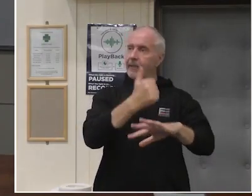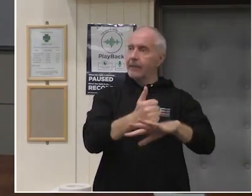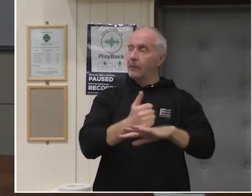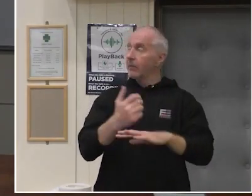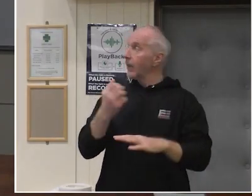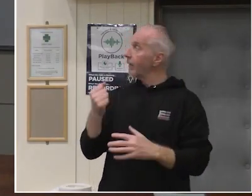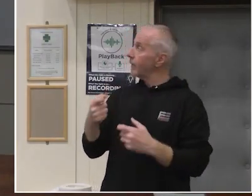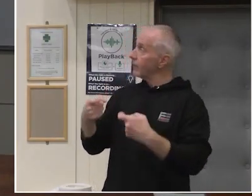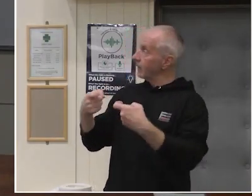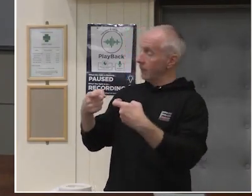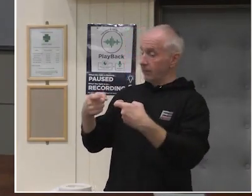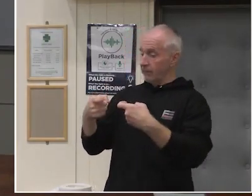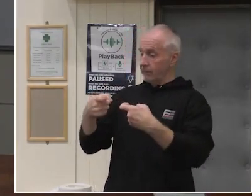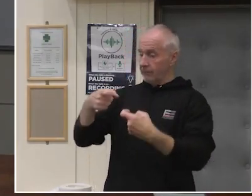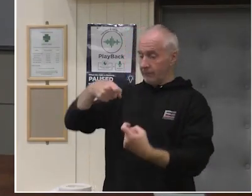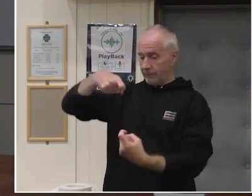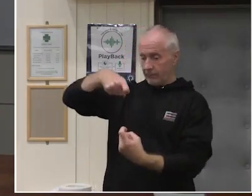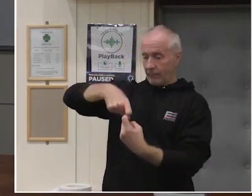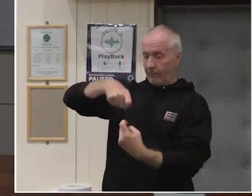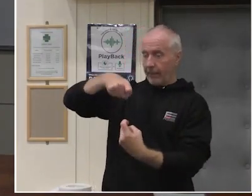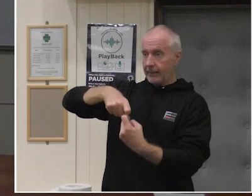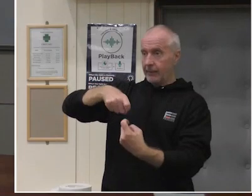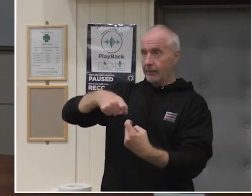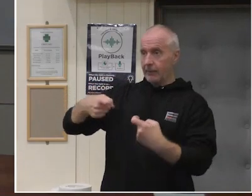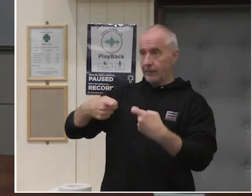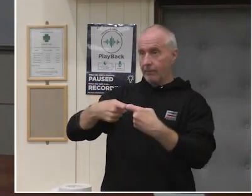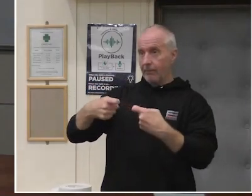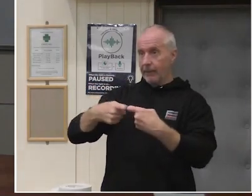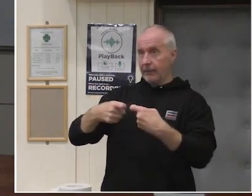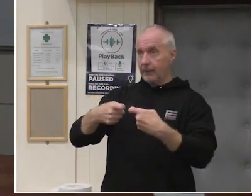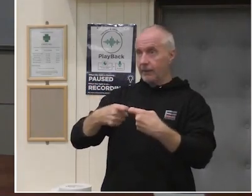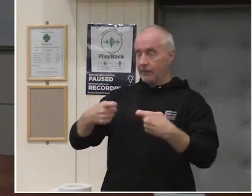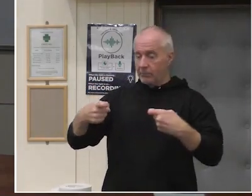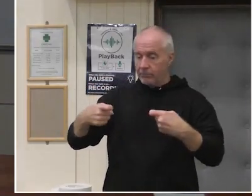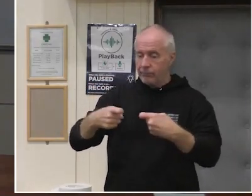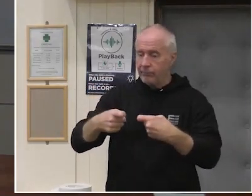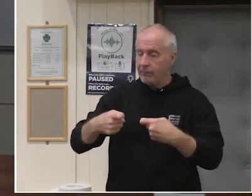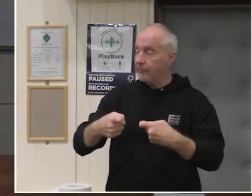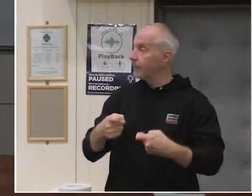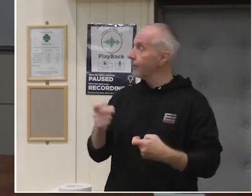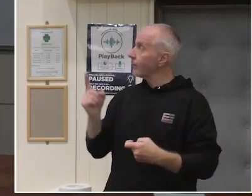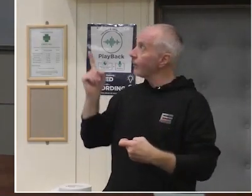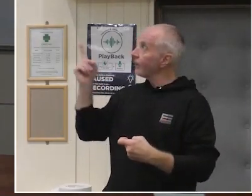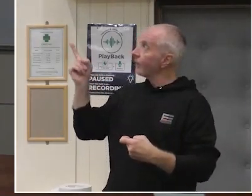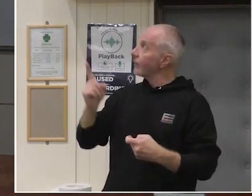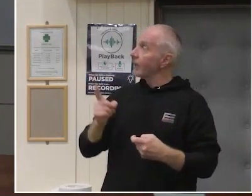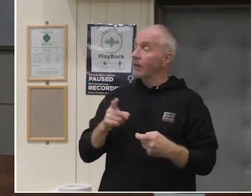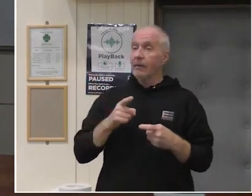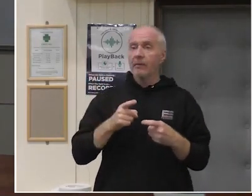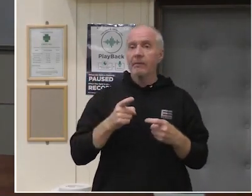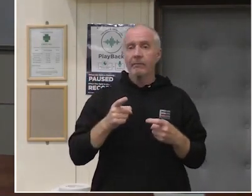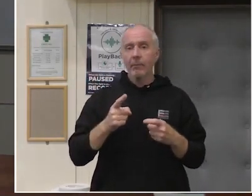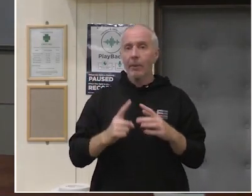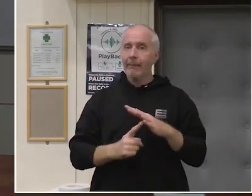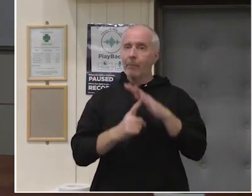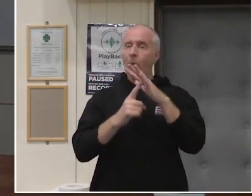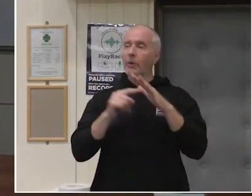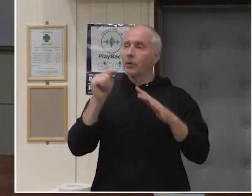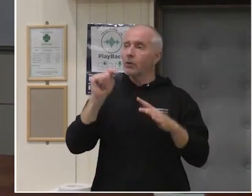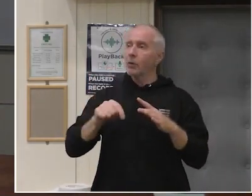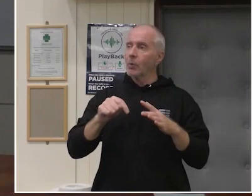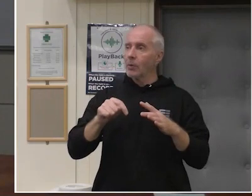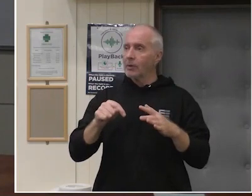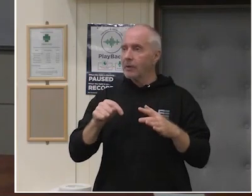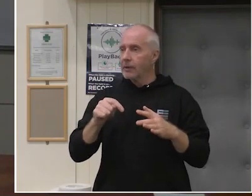magnet. And everything else is all to do with keeping it very, very, very cold. Pouring